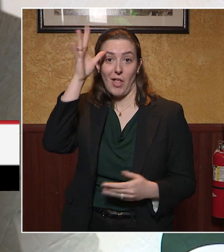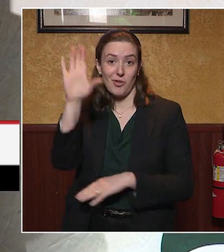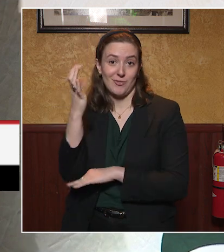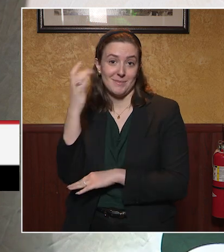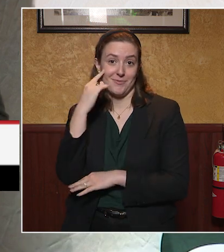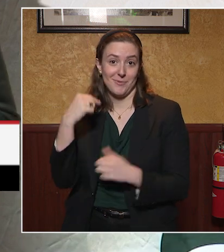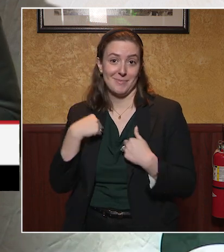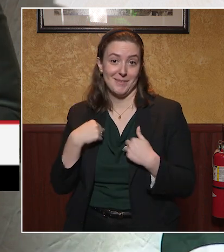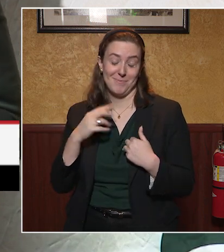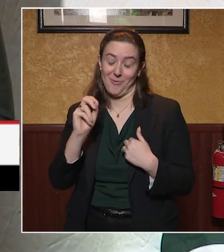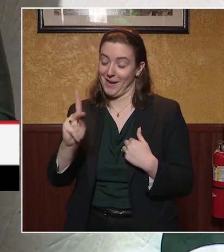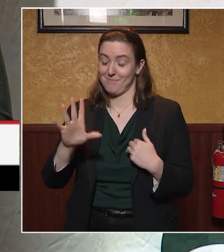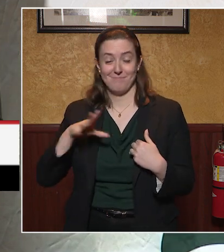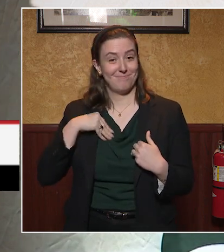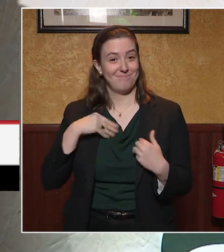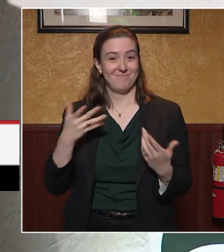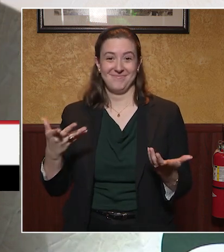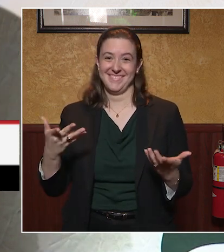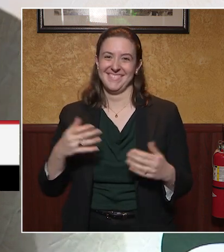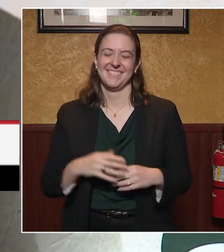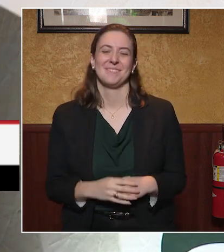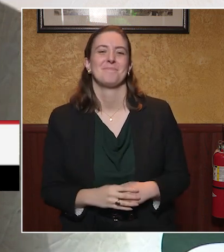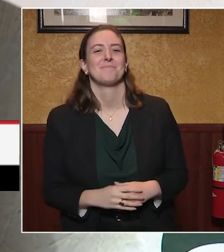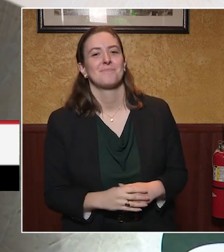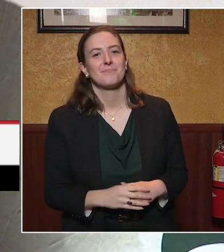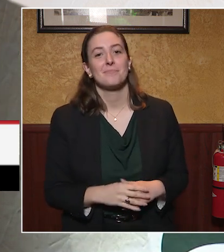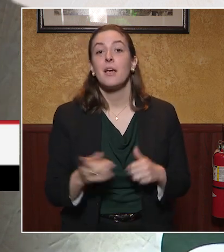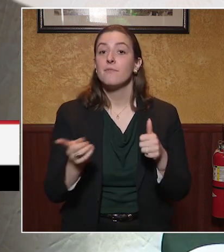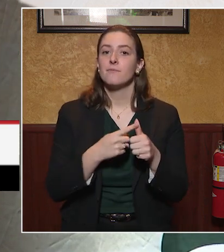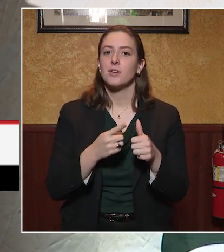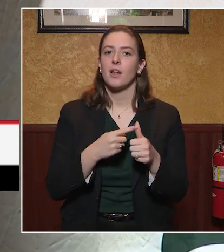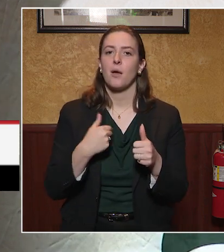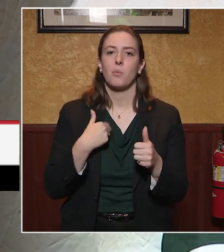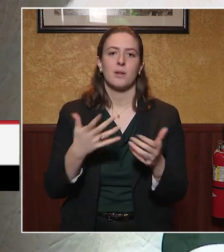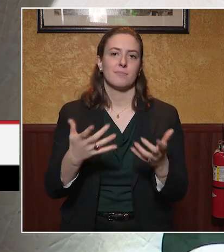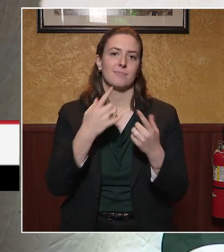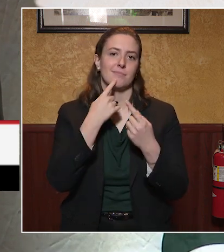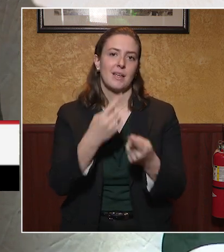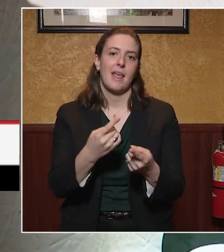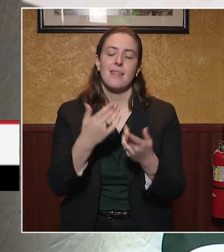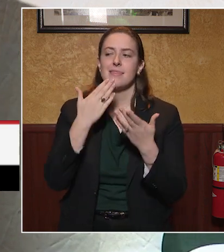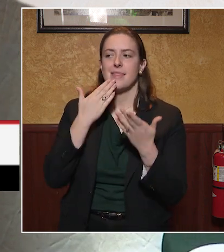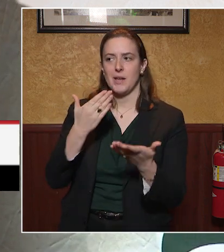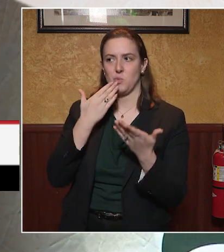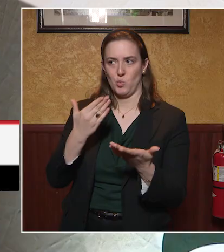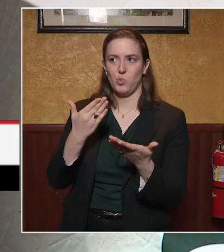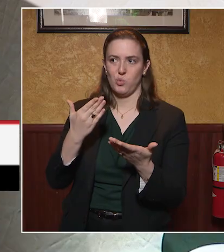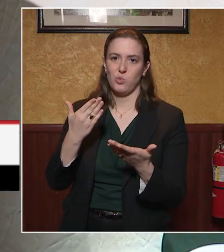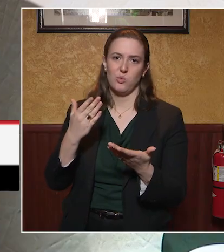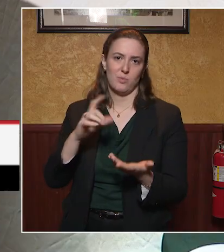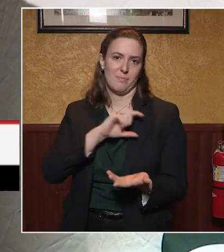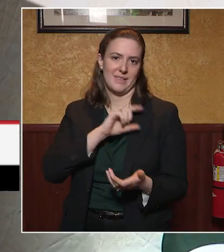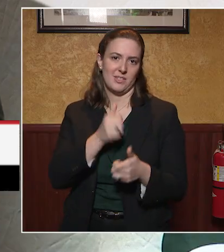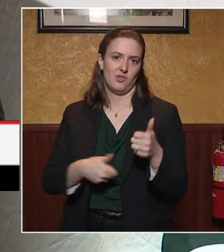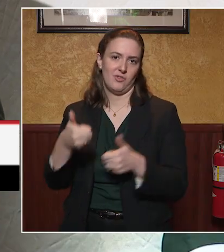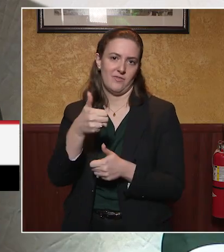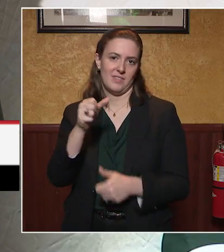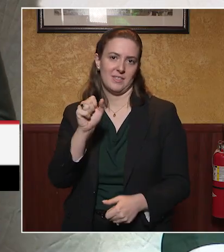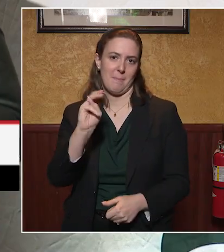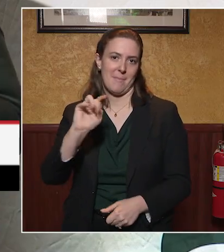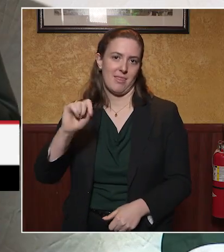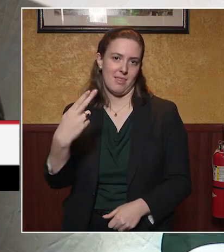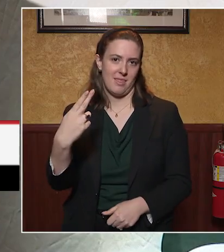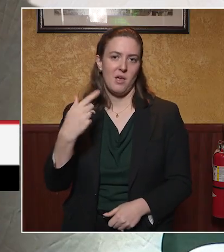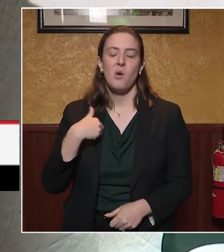Okay. You can call me Father Christmas today. I want to say first and foremost, thank you so much, Chief Smith. We appreciate just the tremendous dedication